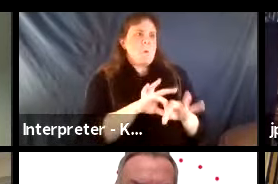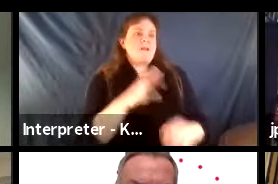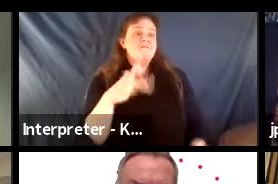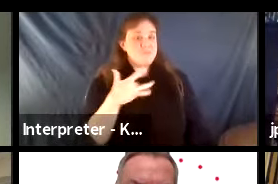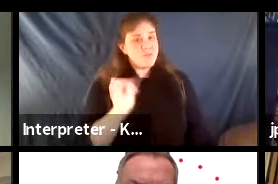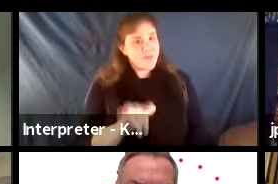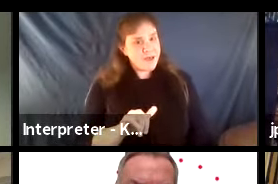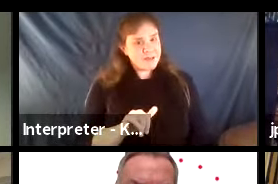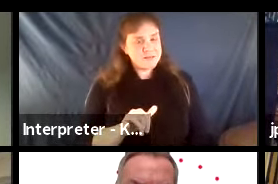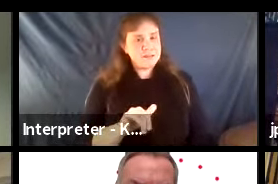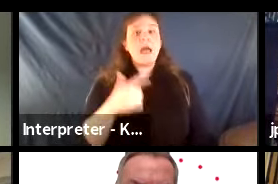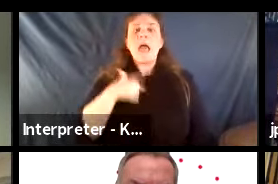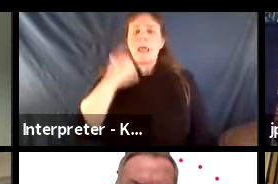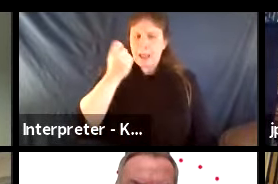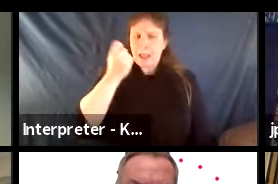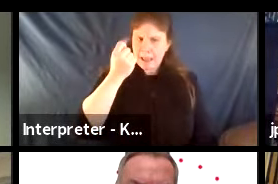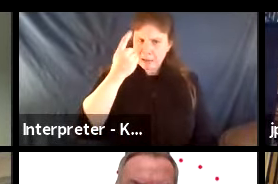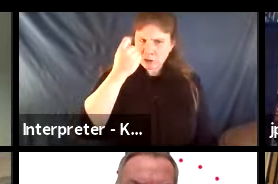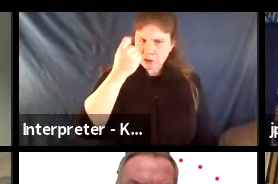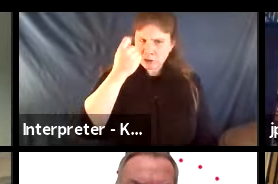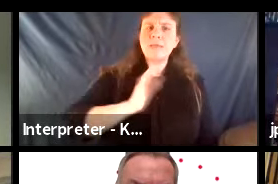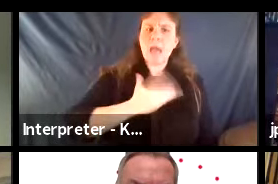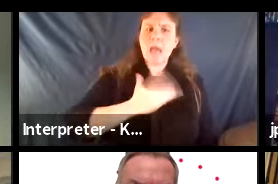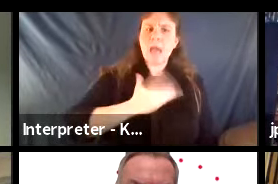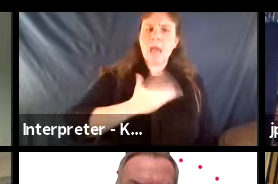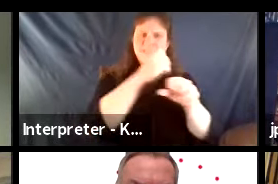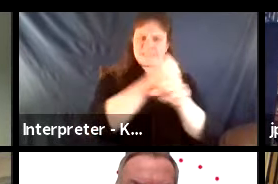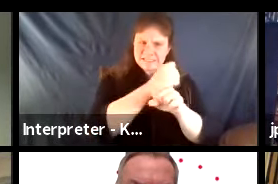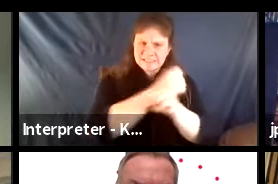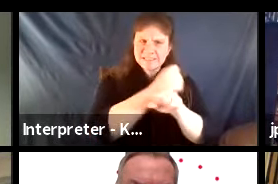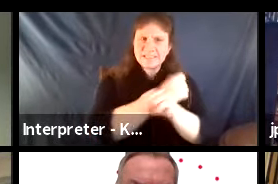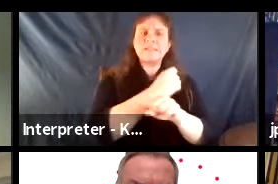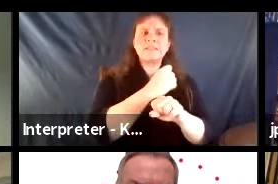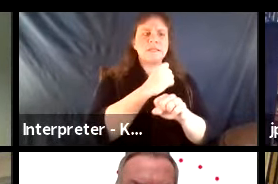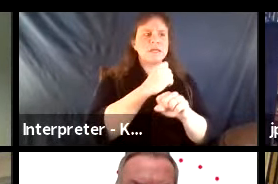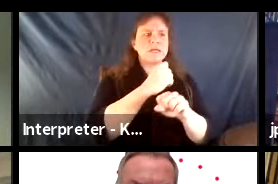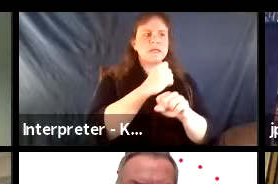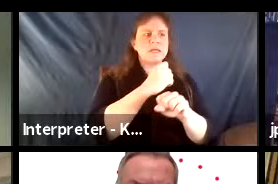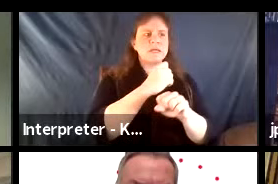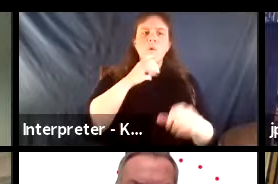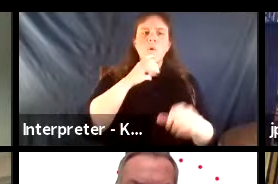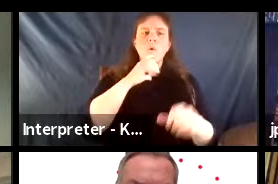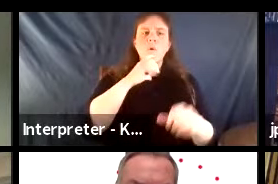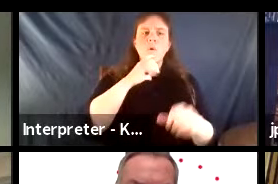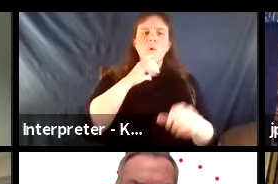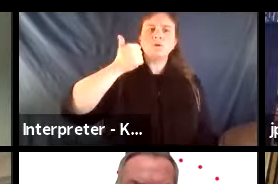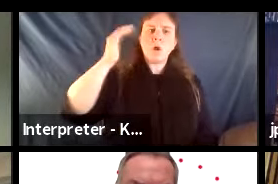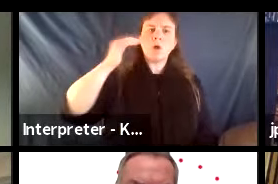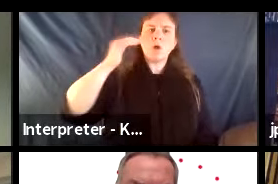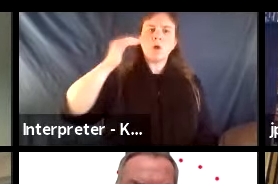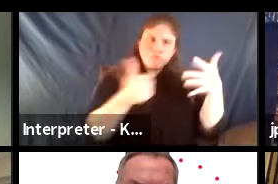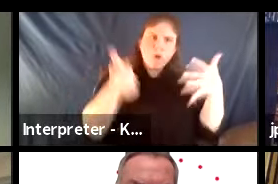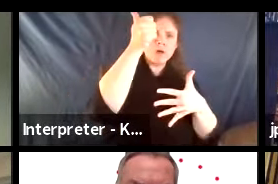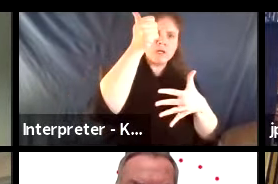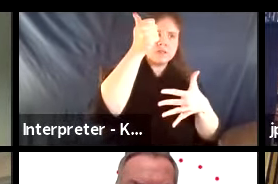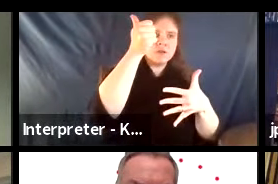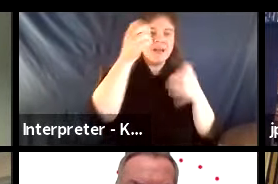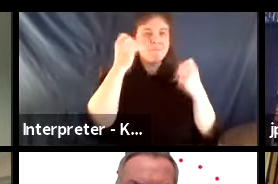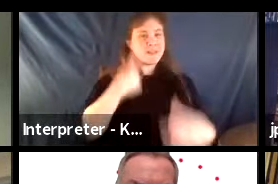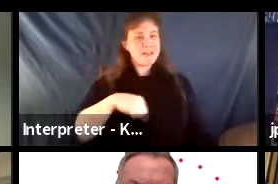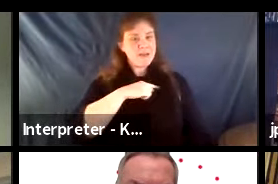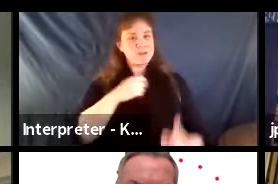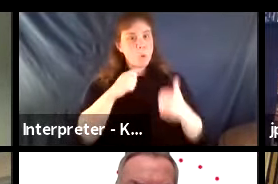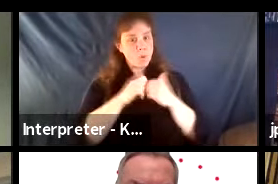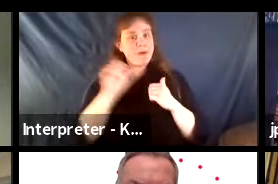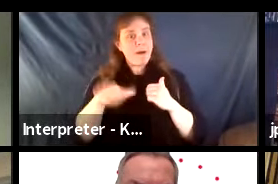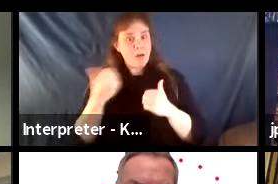why older adults are being prioritized, many of us with underlying health conditions have been told by our healthcare providers